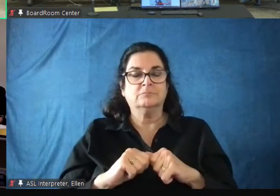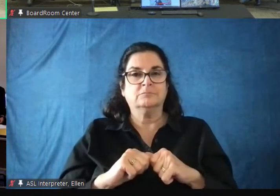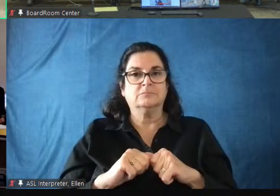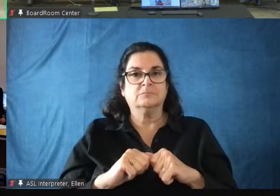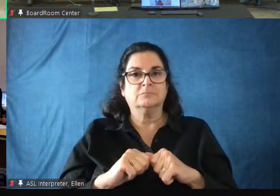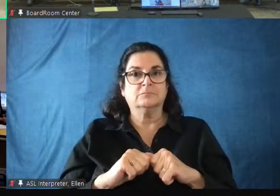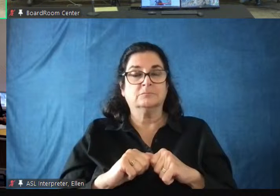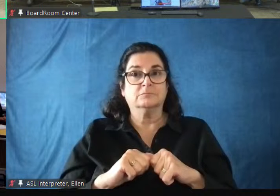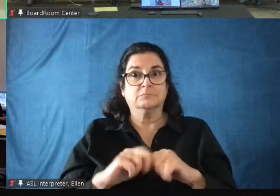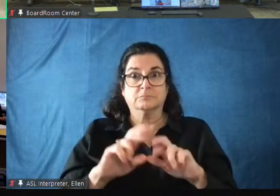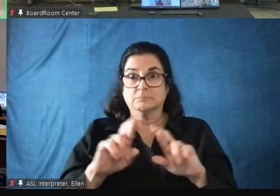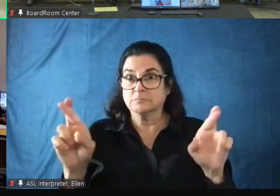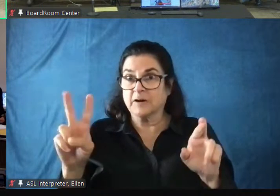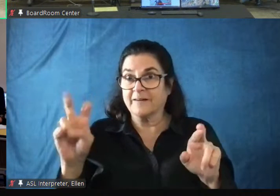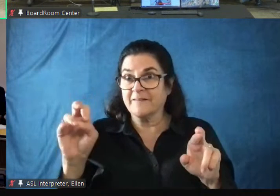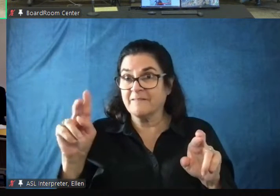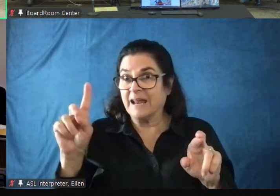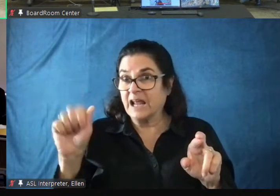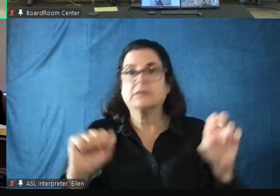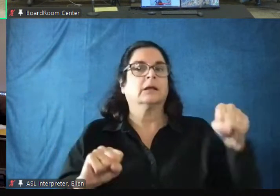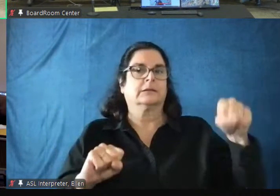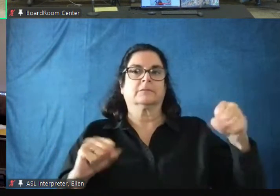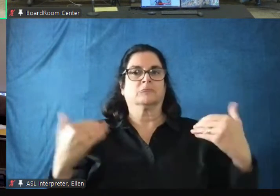Vida, are we good? Yes.